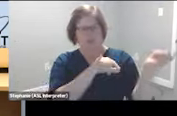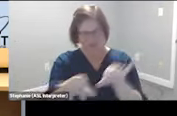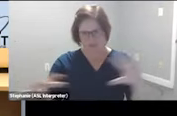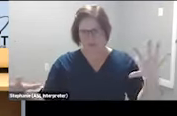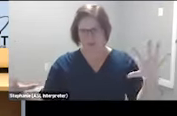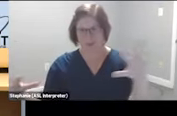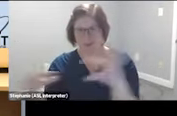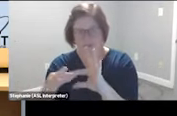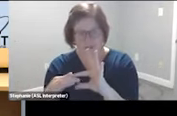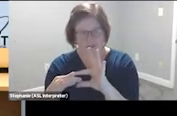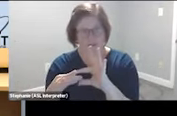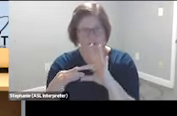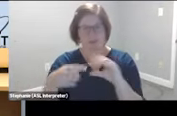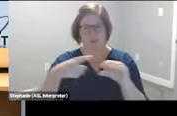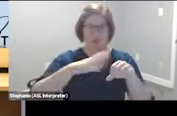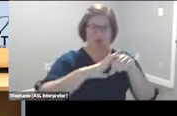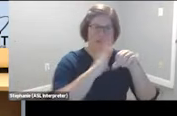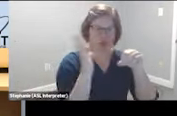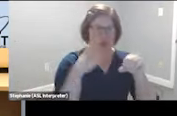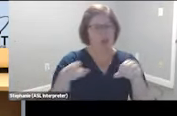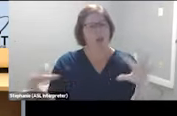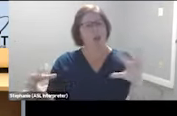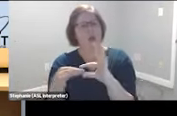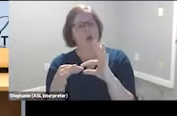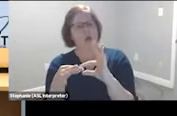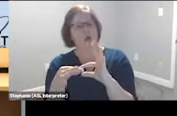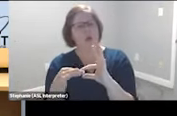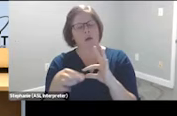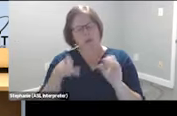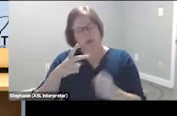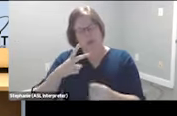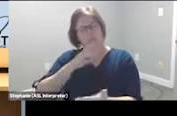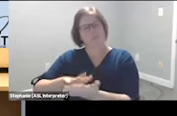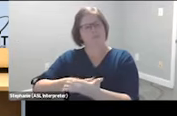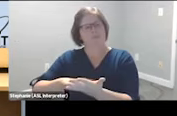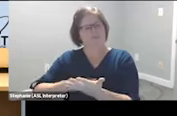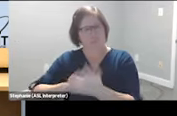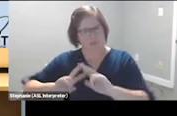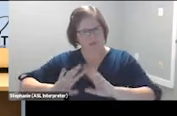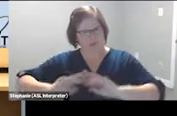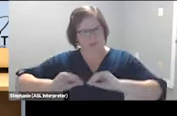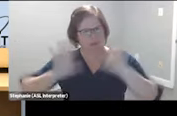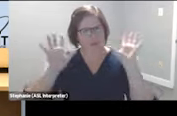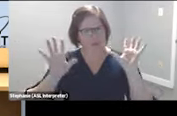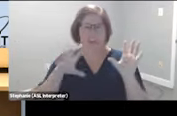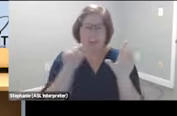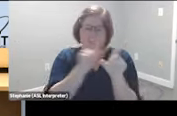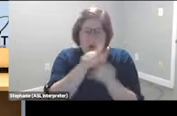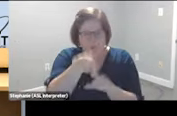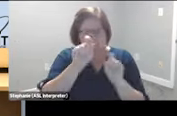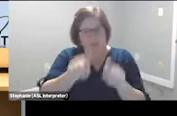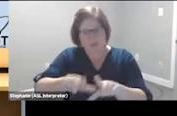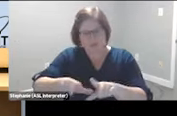has rendered it fairly well with all the main features very clearly visible, and zooming in again can allow